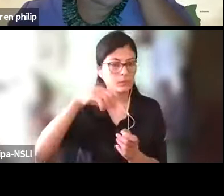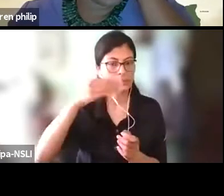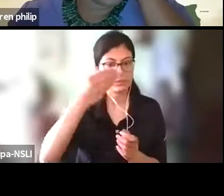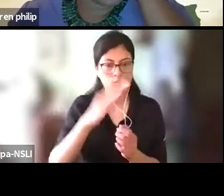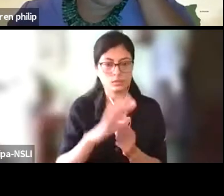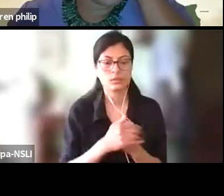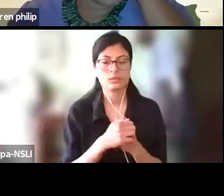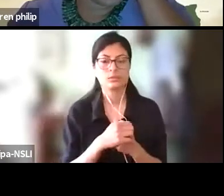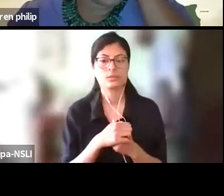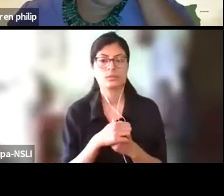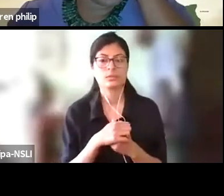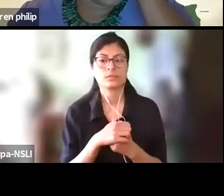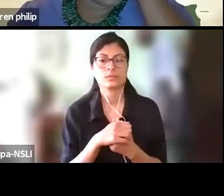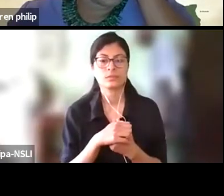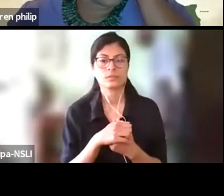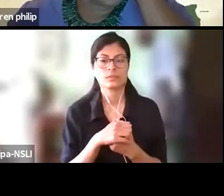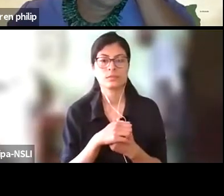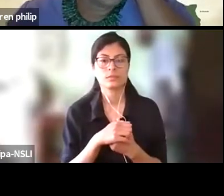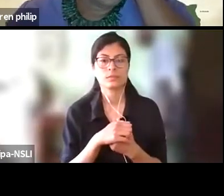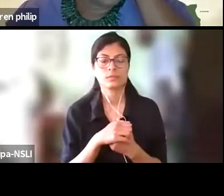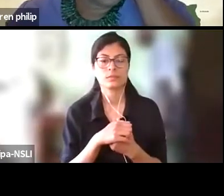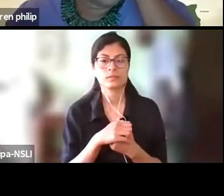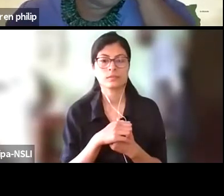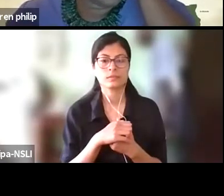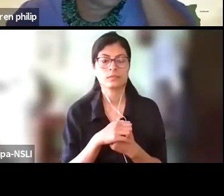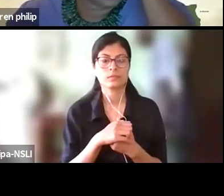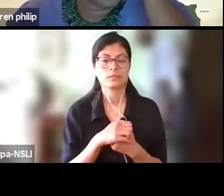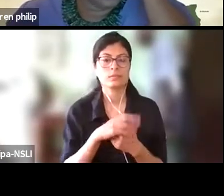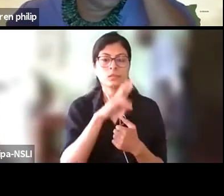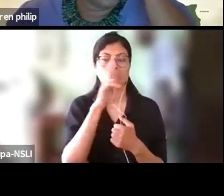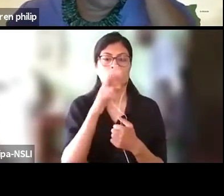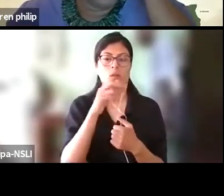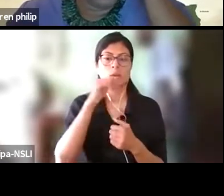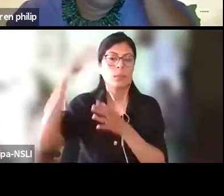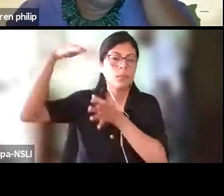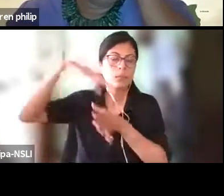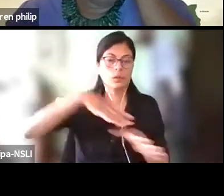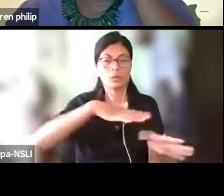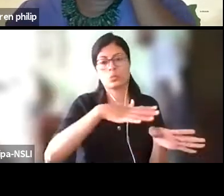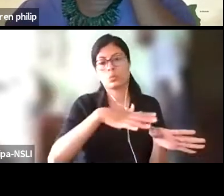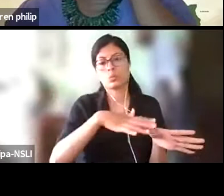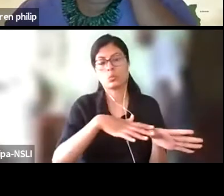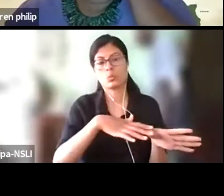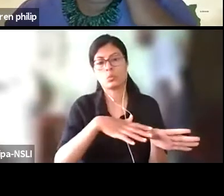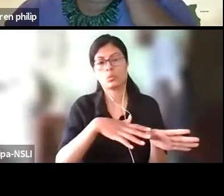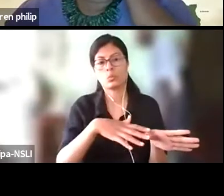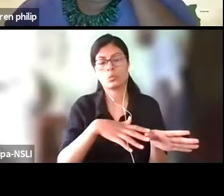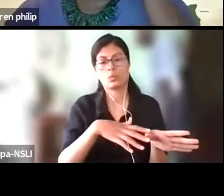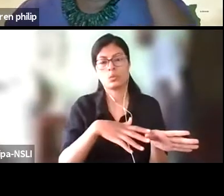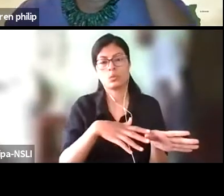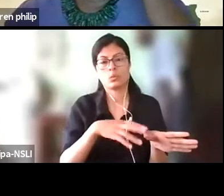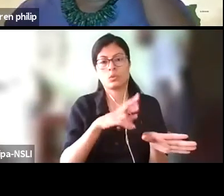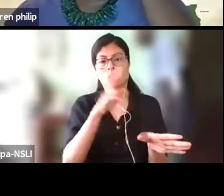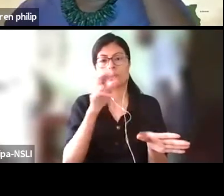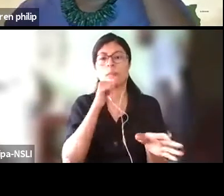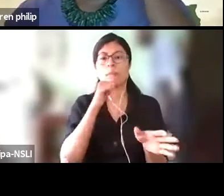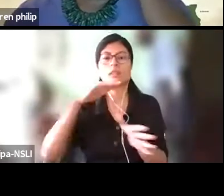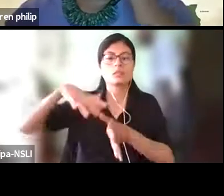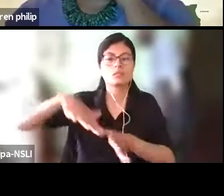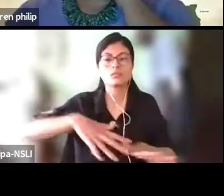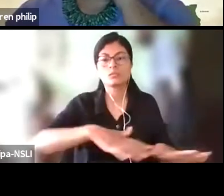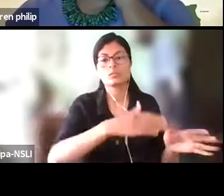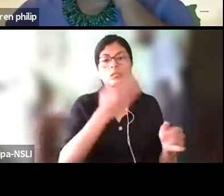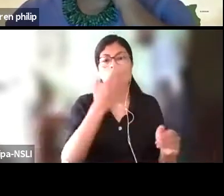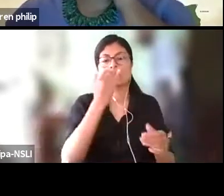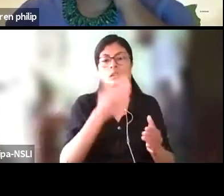due to flood or landslides, it is just demolished. So in this situation,